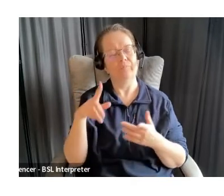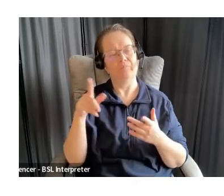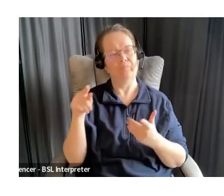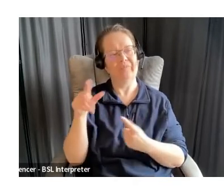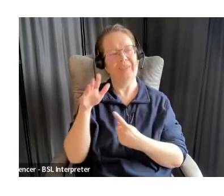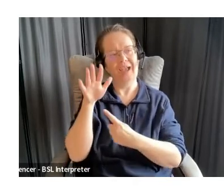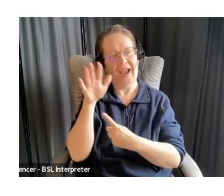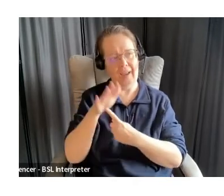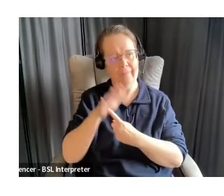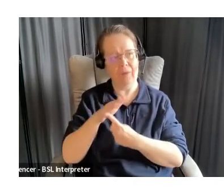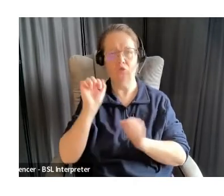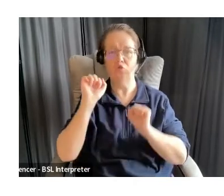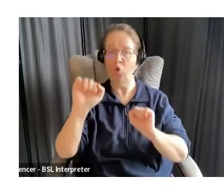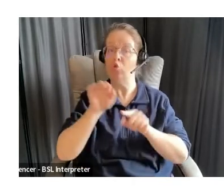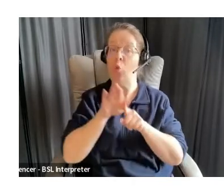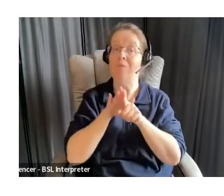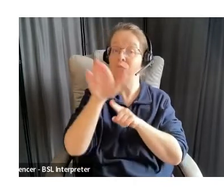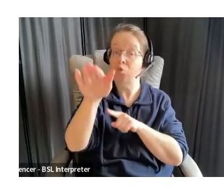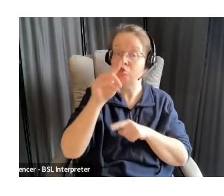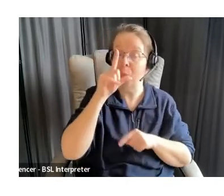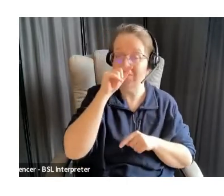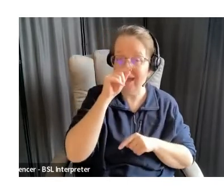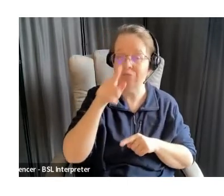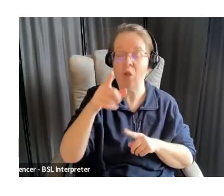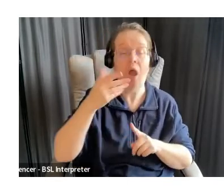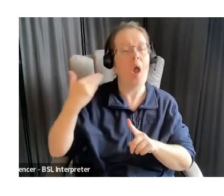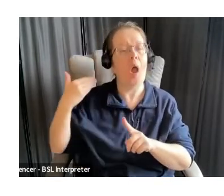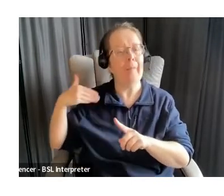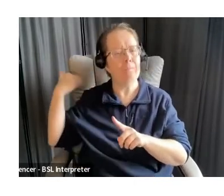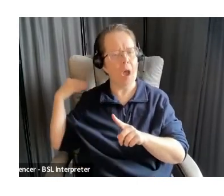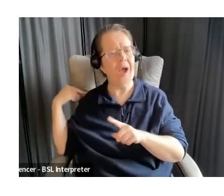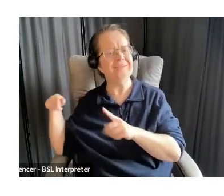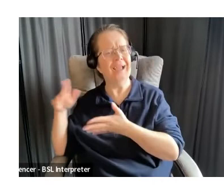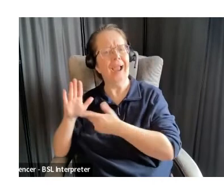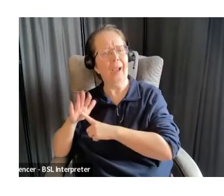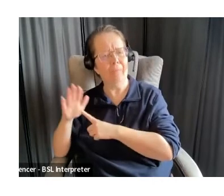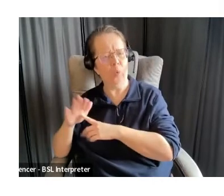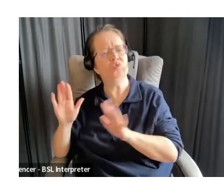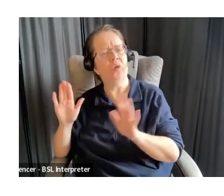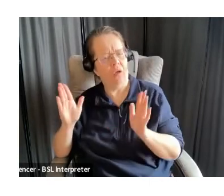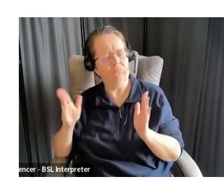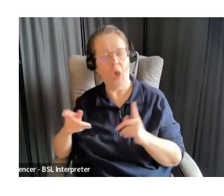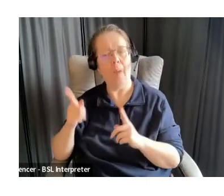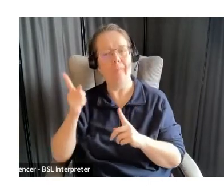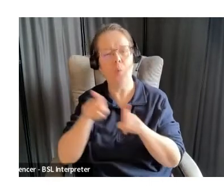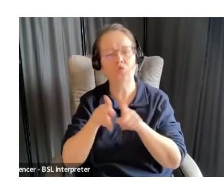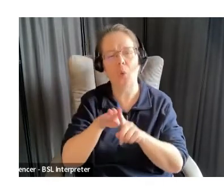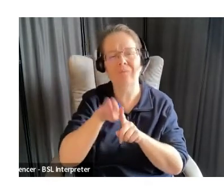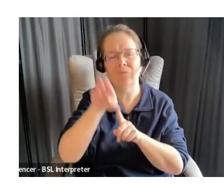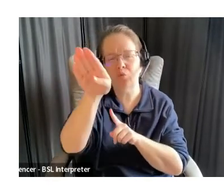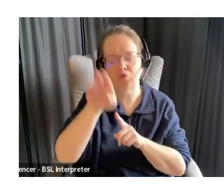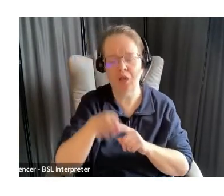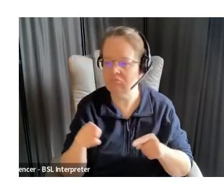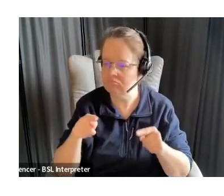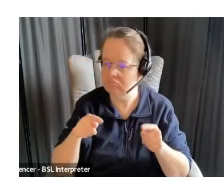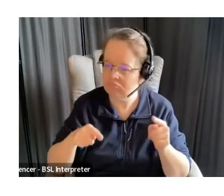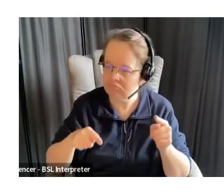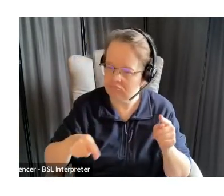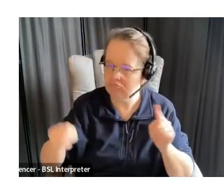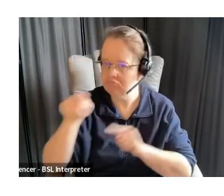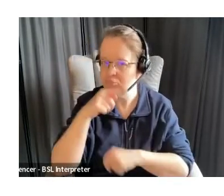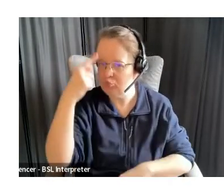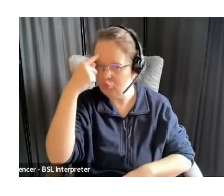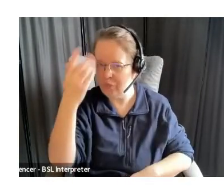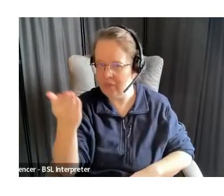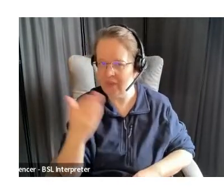to share your future potential as well as all of your past success story and results that you've had. What are your thoughts on that